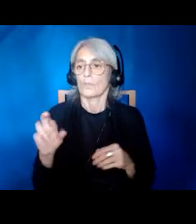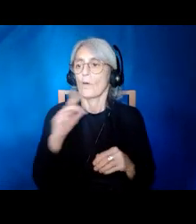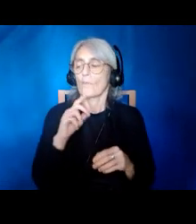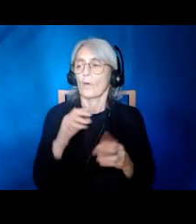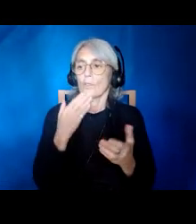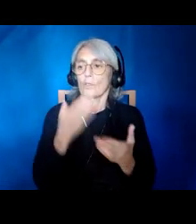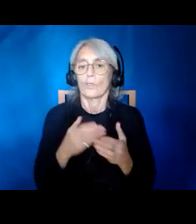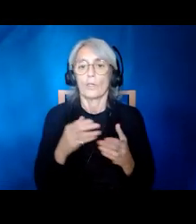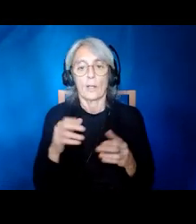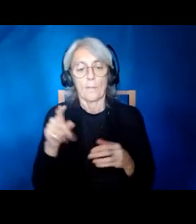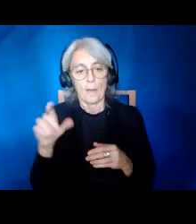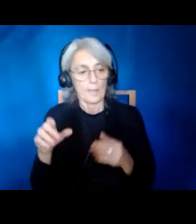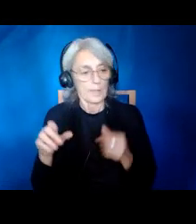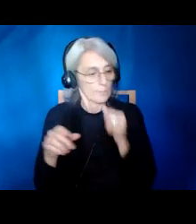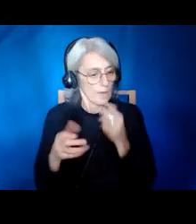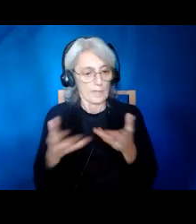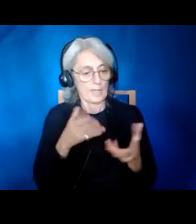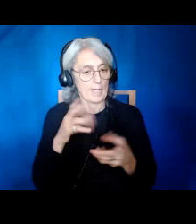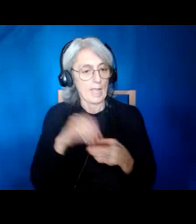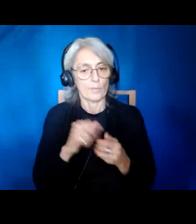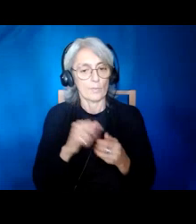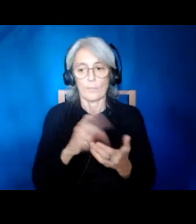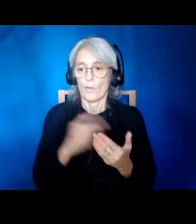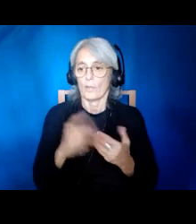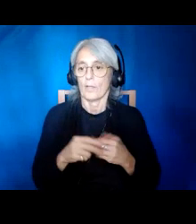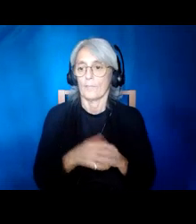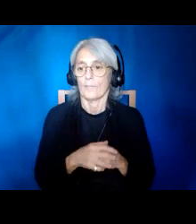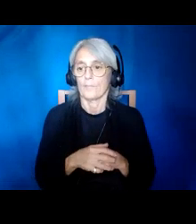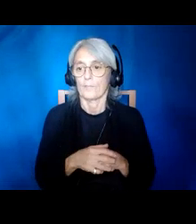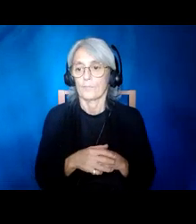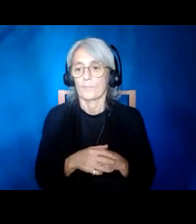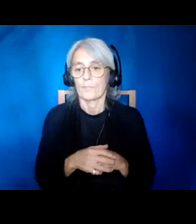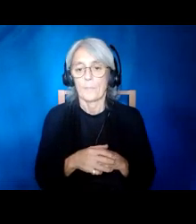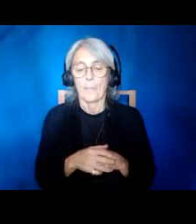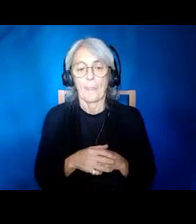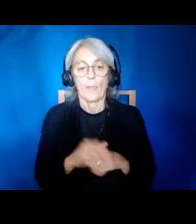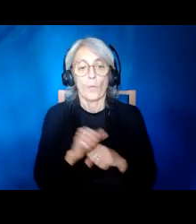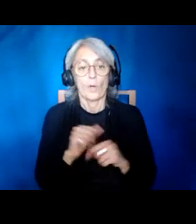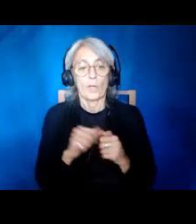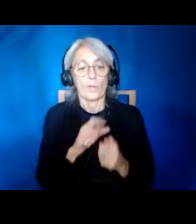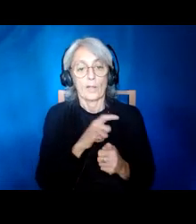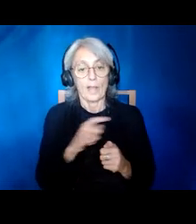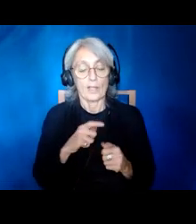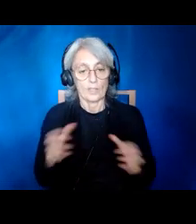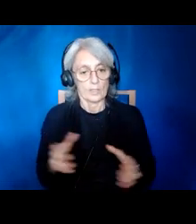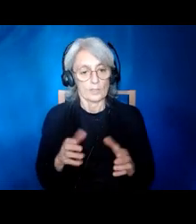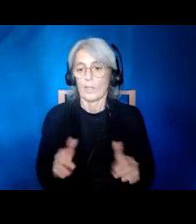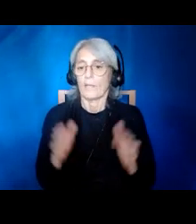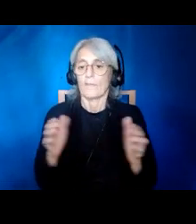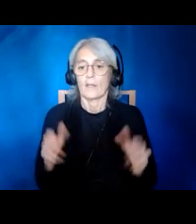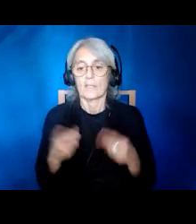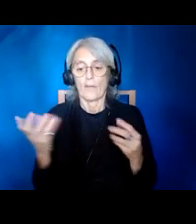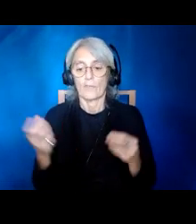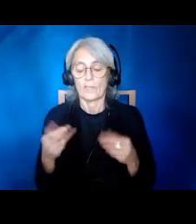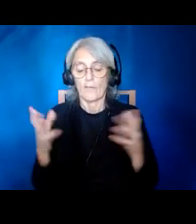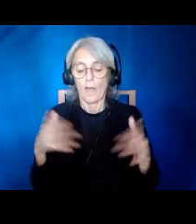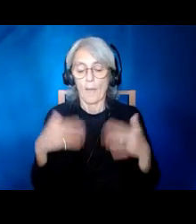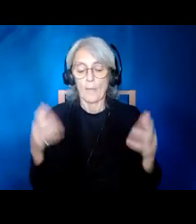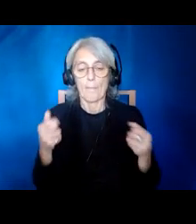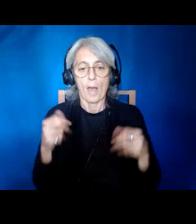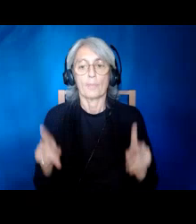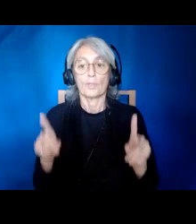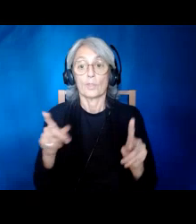public-private engagement with the program. The authority looks forward to working with the legislature to advance several opportunities for the state to